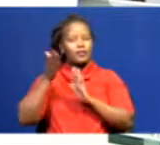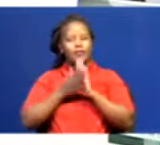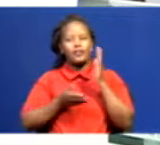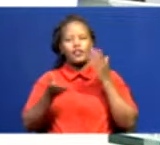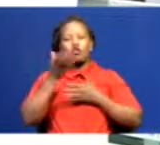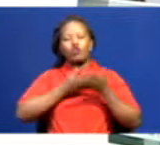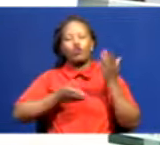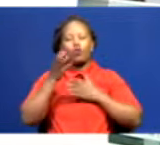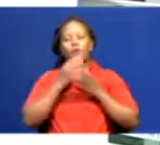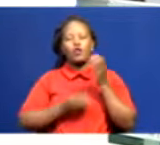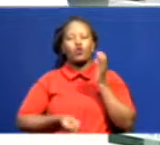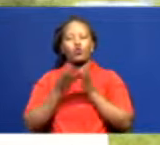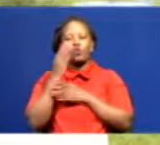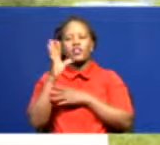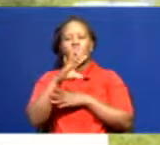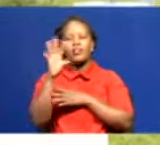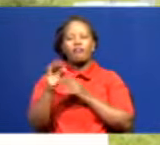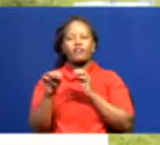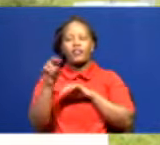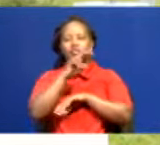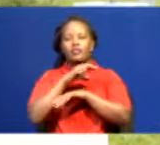in African nations.